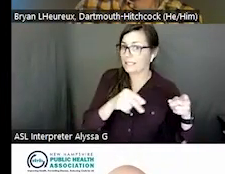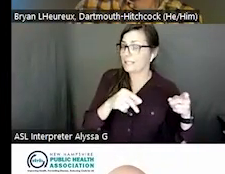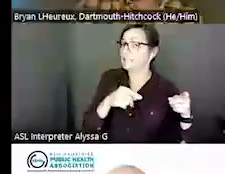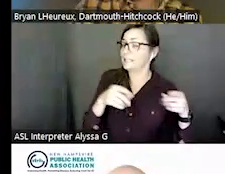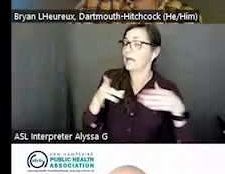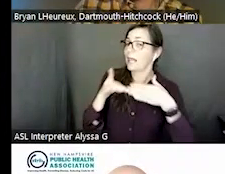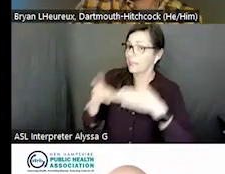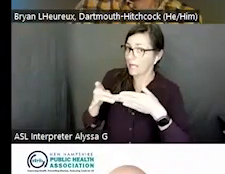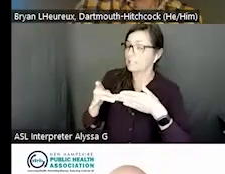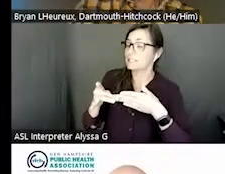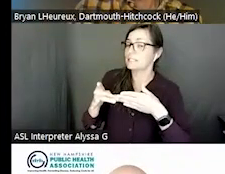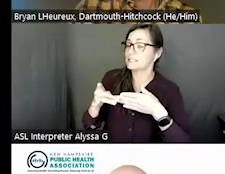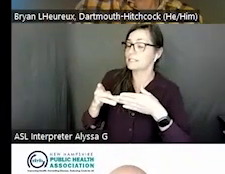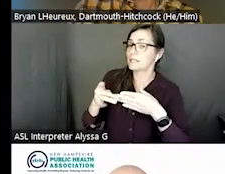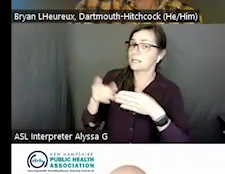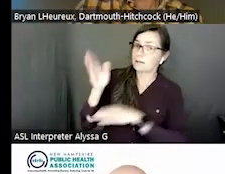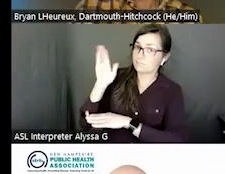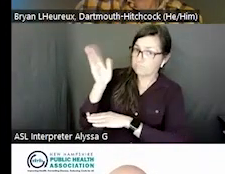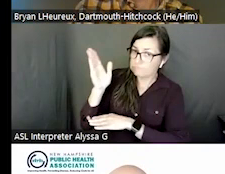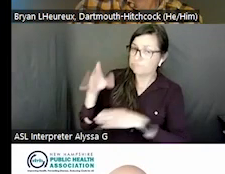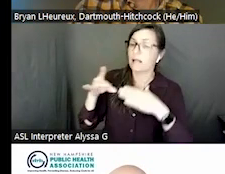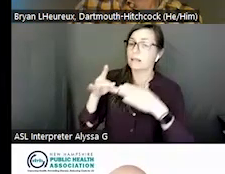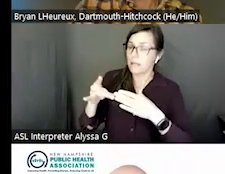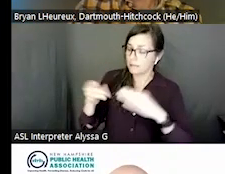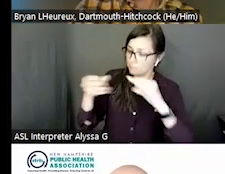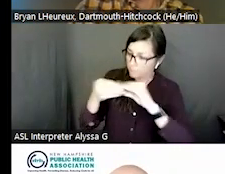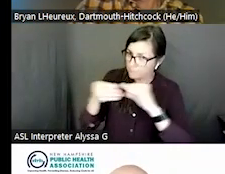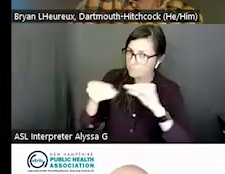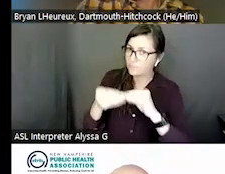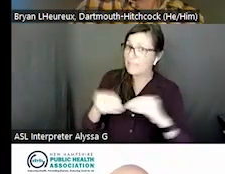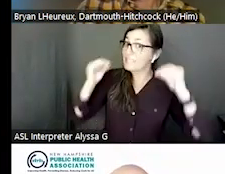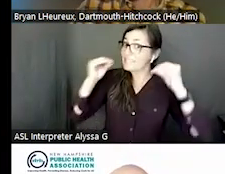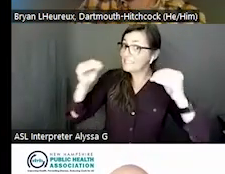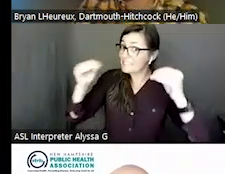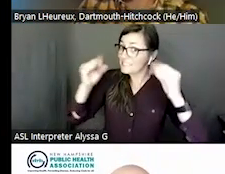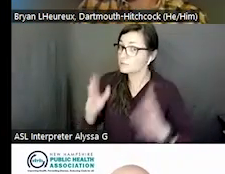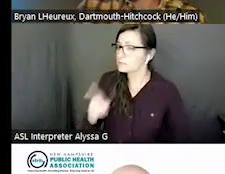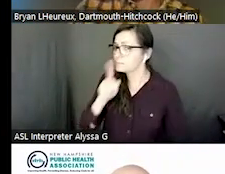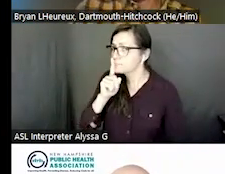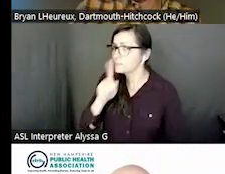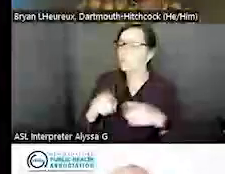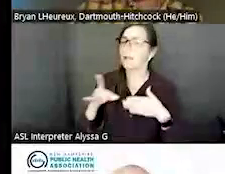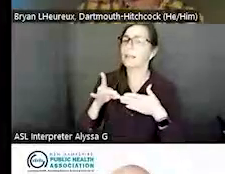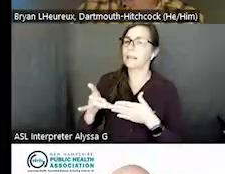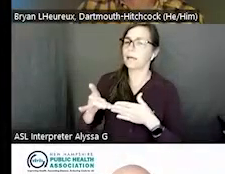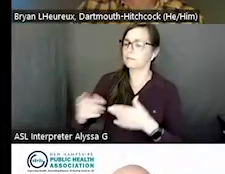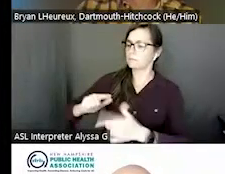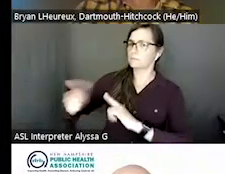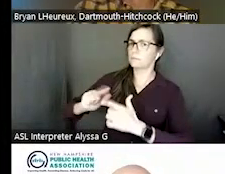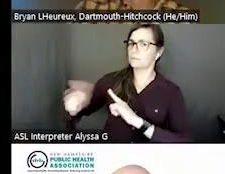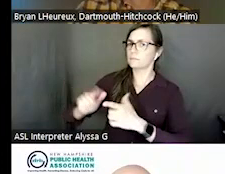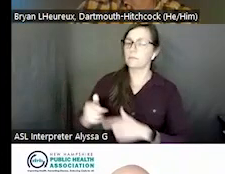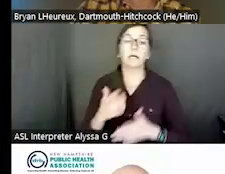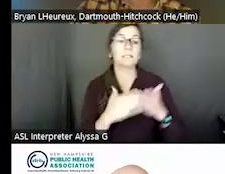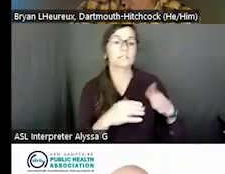He's facilitating, drawing messages, key messages out from the learning group. I've listed some of their activities